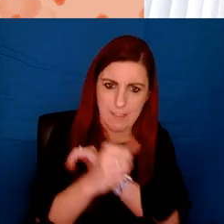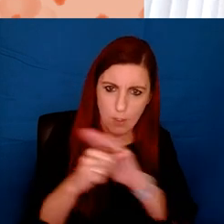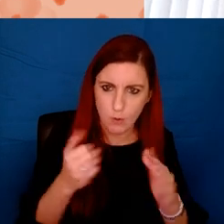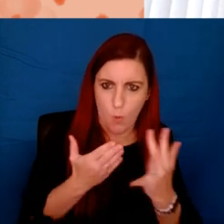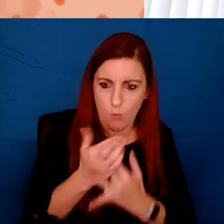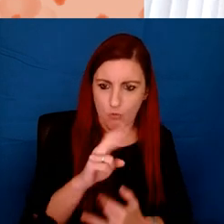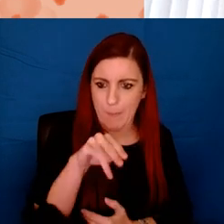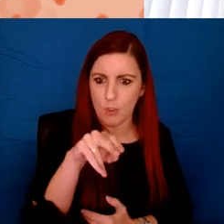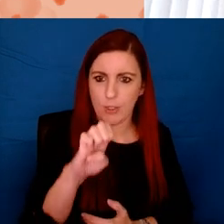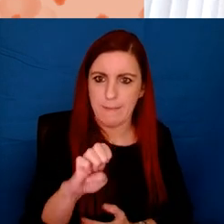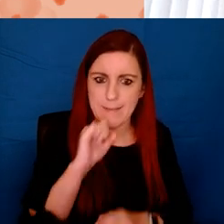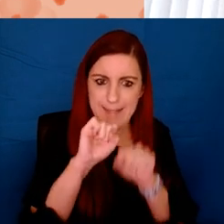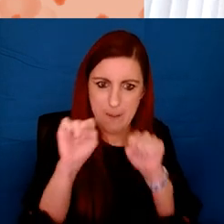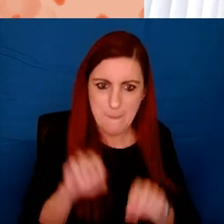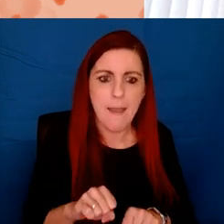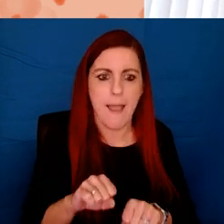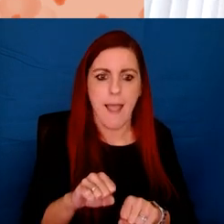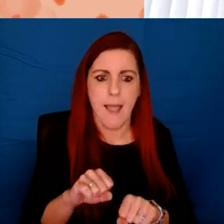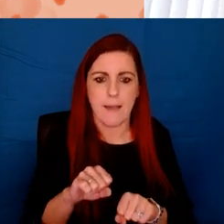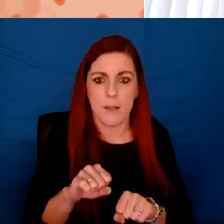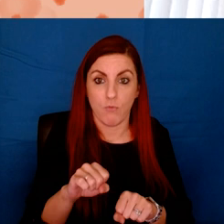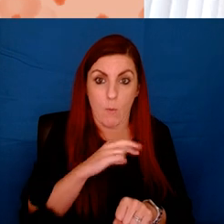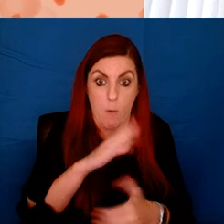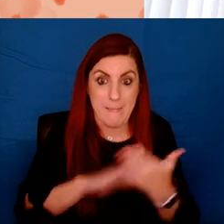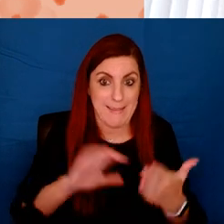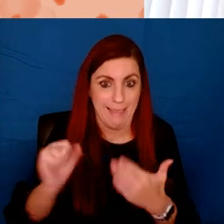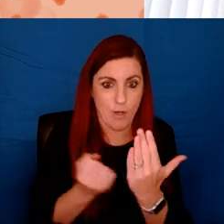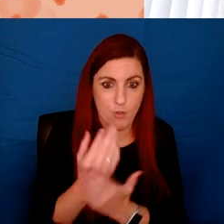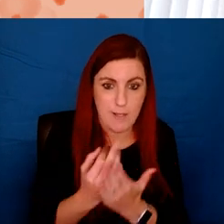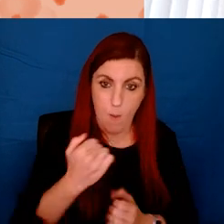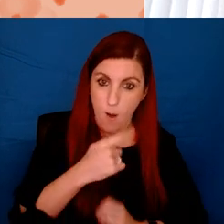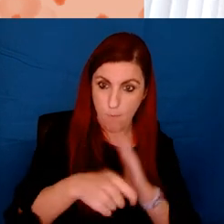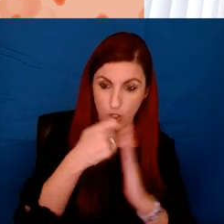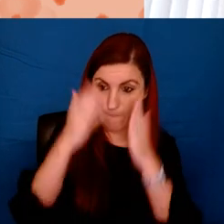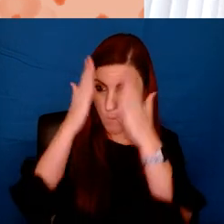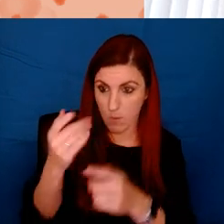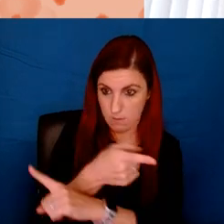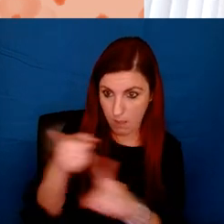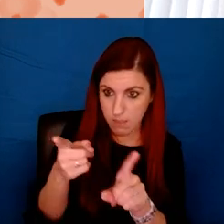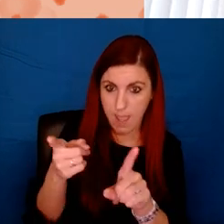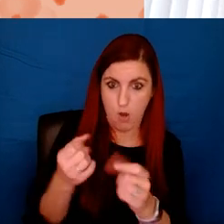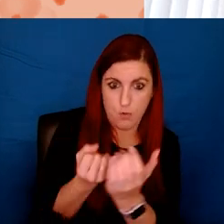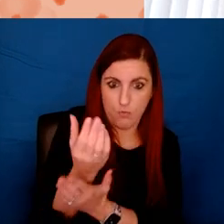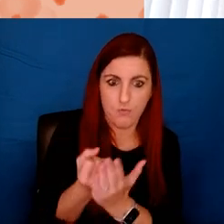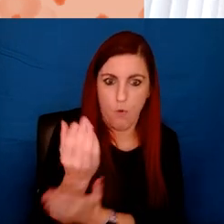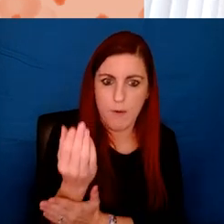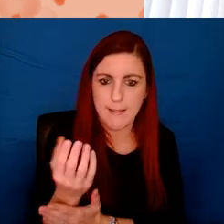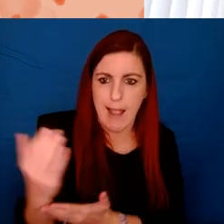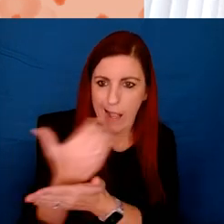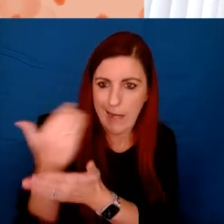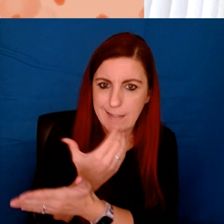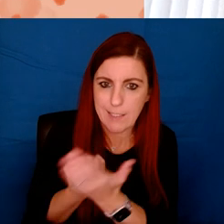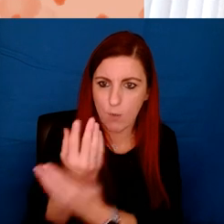reproductive experiences, was really missing. So that's really what the project aims to address now. We are collecting stories